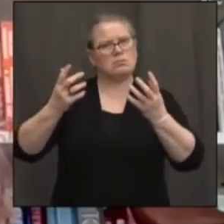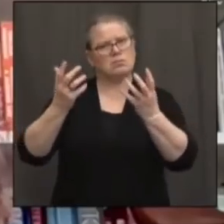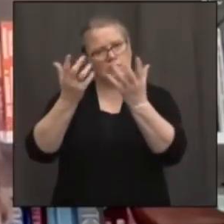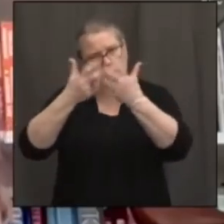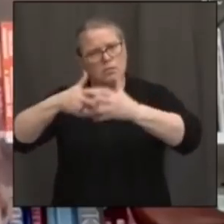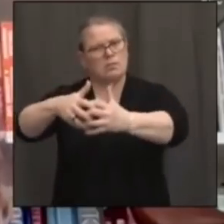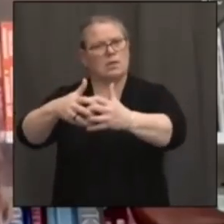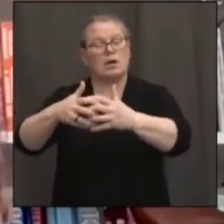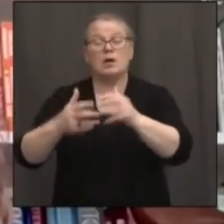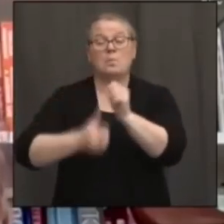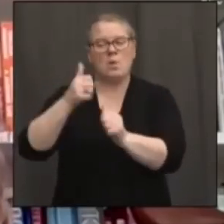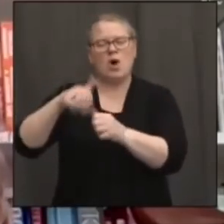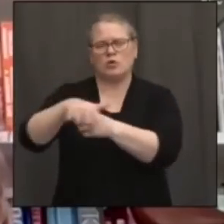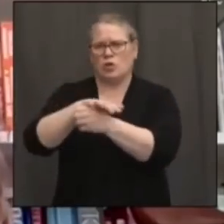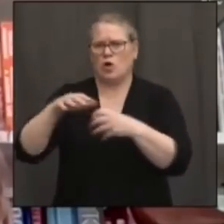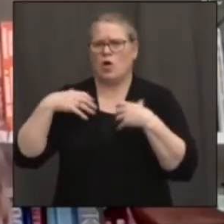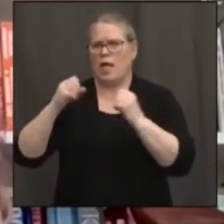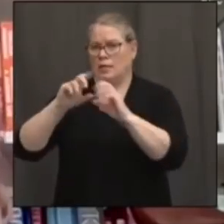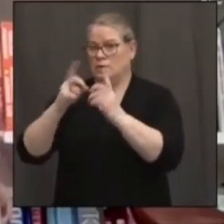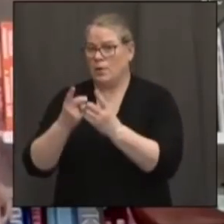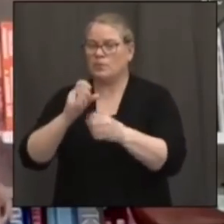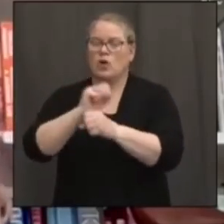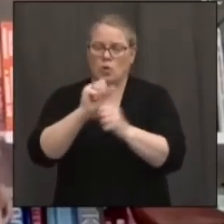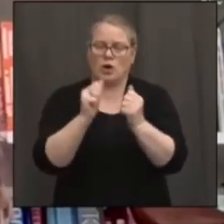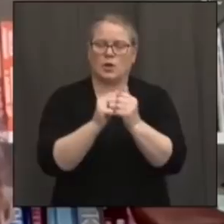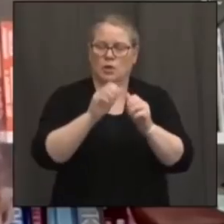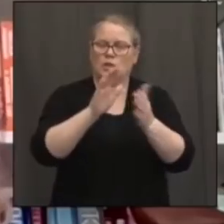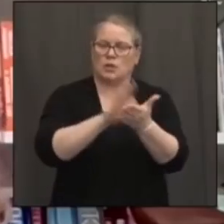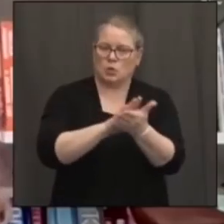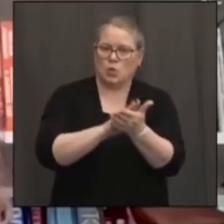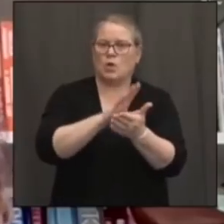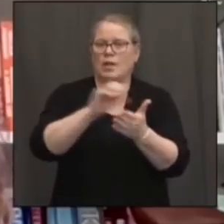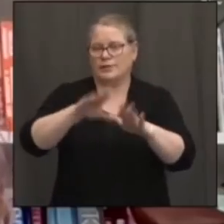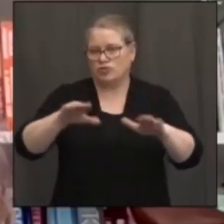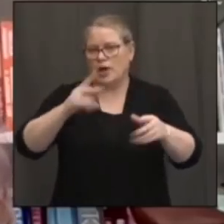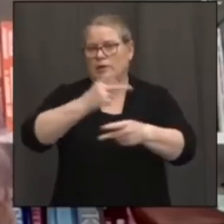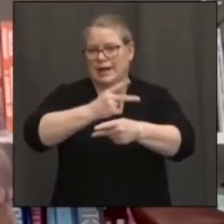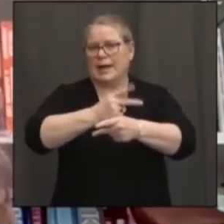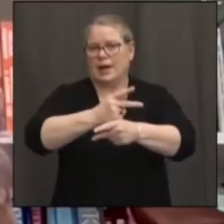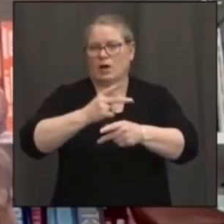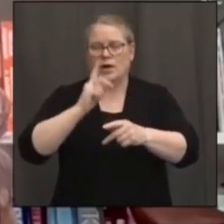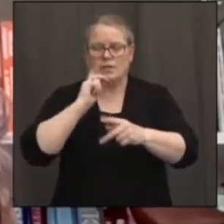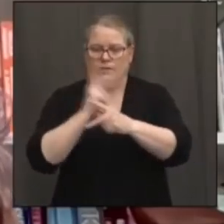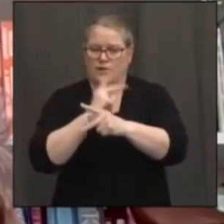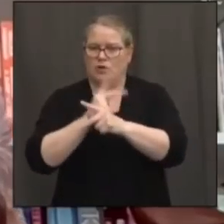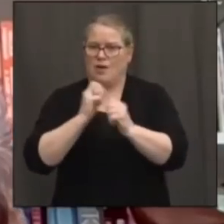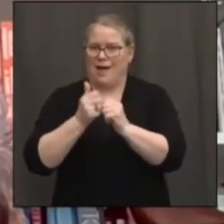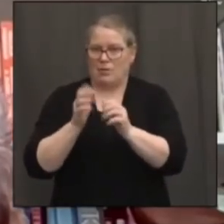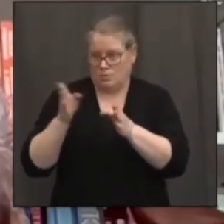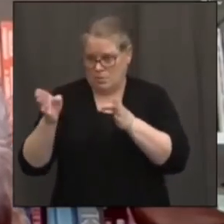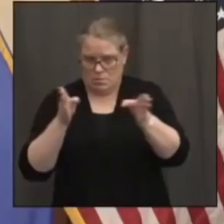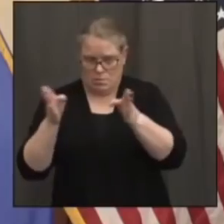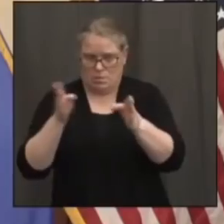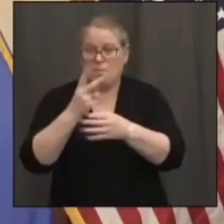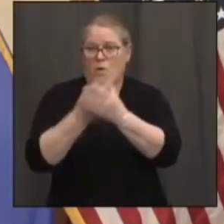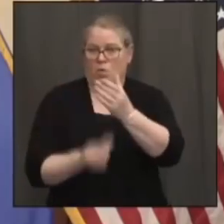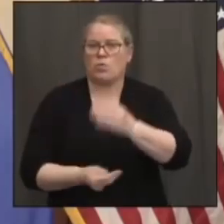departments are working with their school departments and child care providers and figuring out ways to do both.